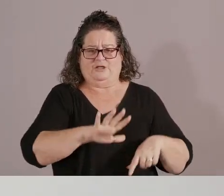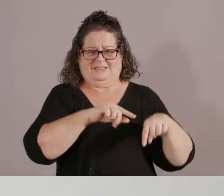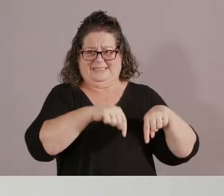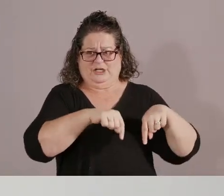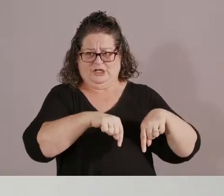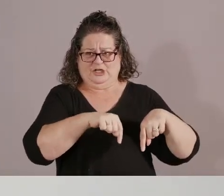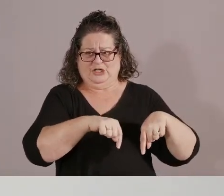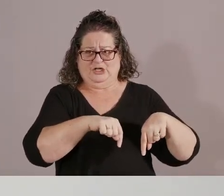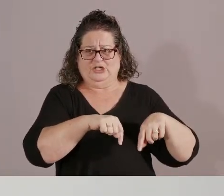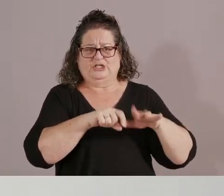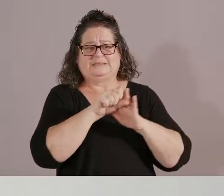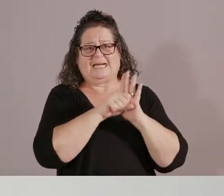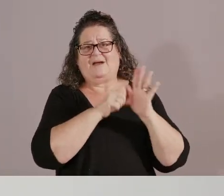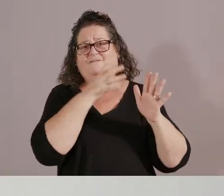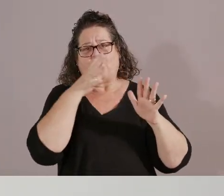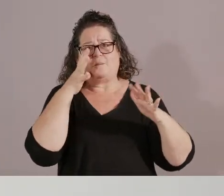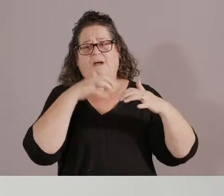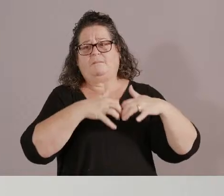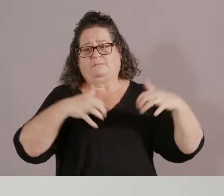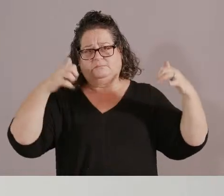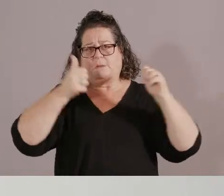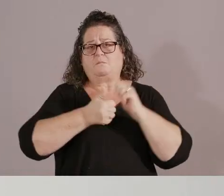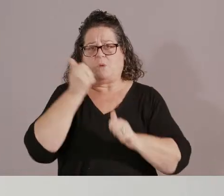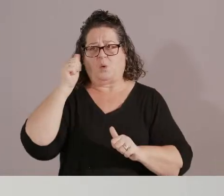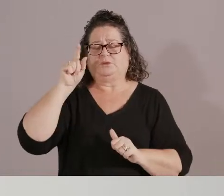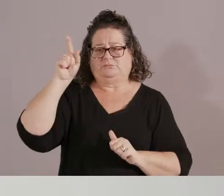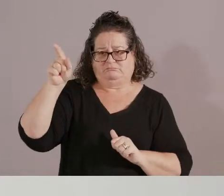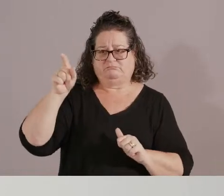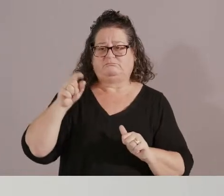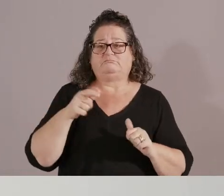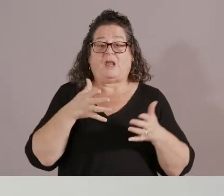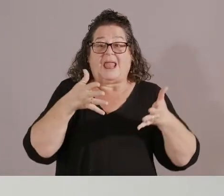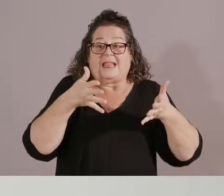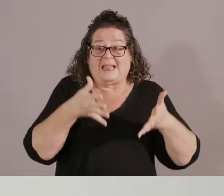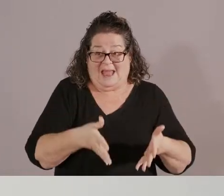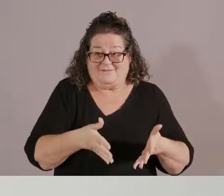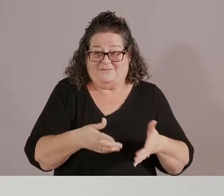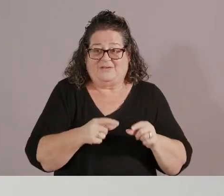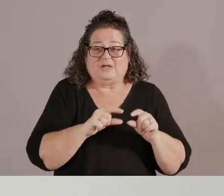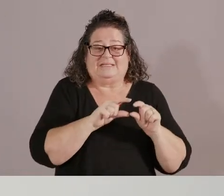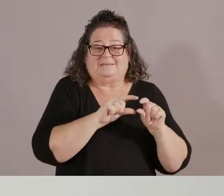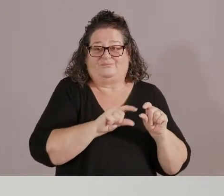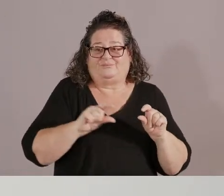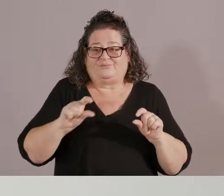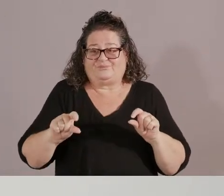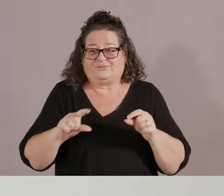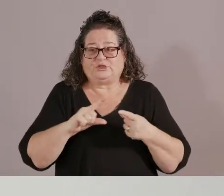rest to Maricopa, which does not impact Pima County's,